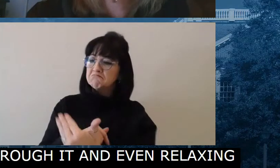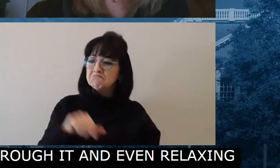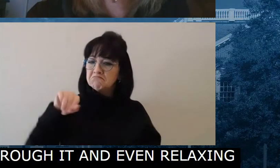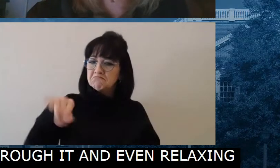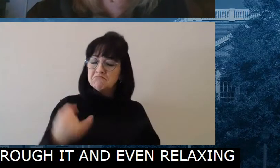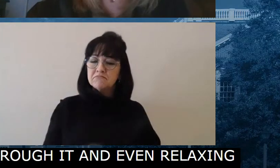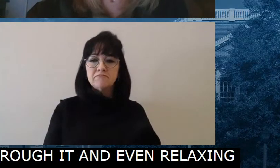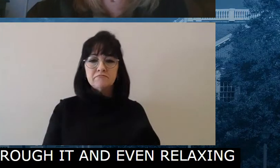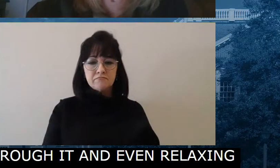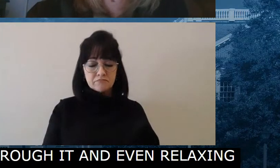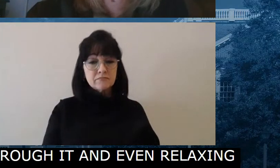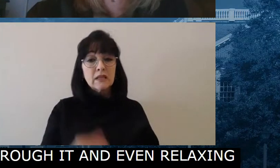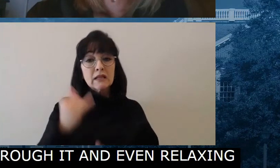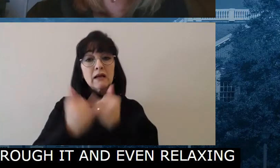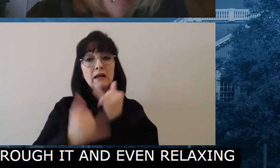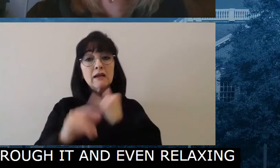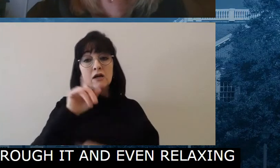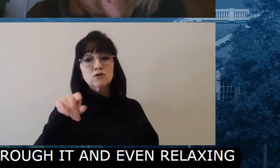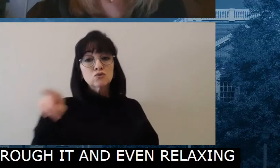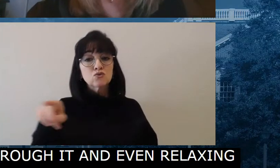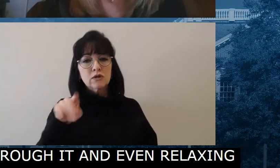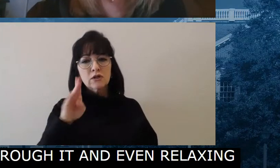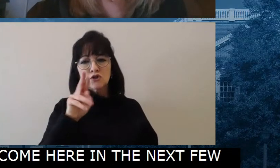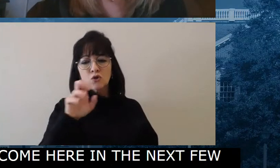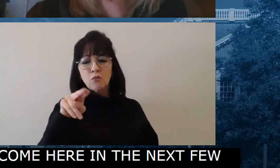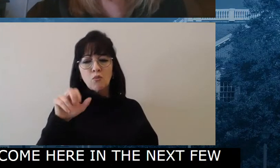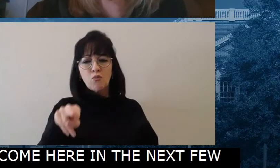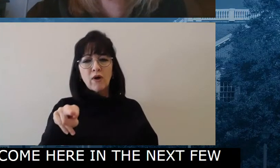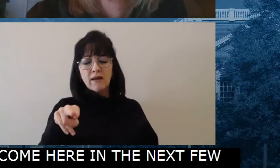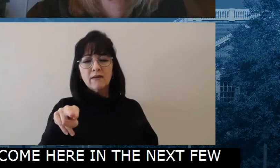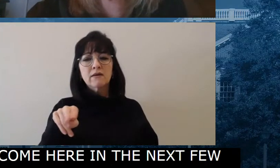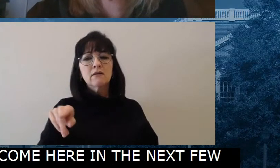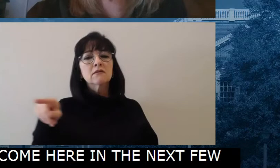All right, last we'll go to Brendan Holbeck with the News Journal.